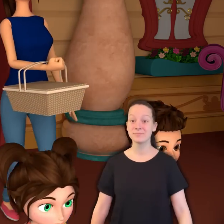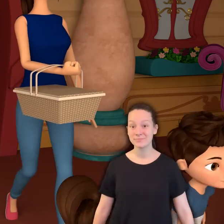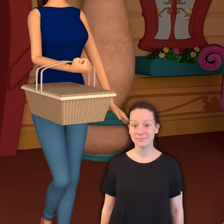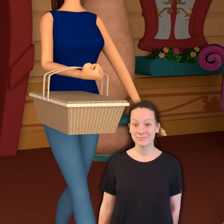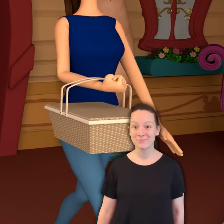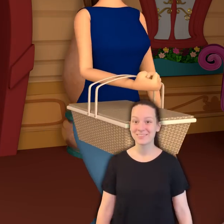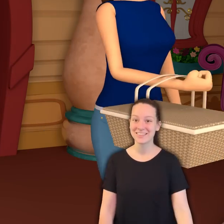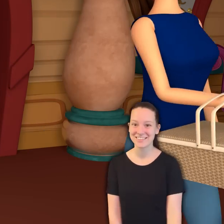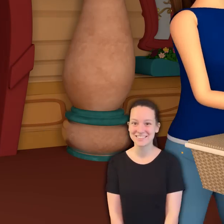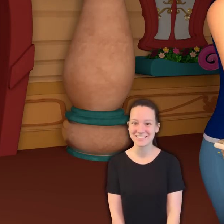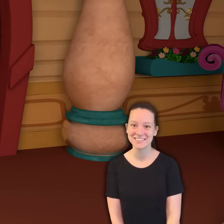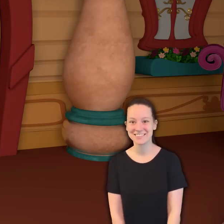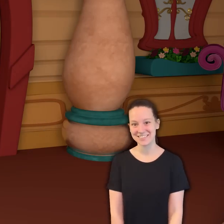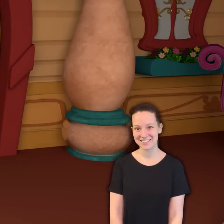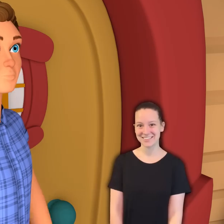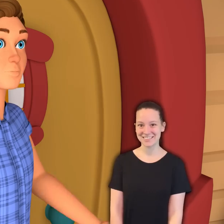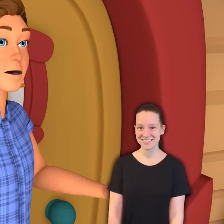thank you